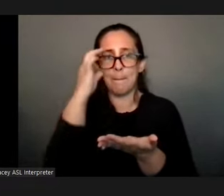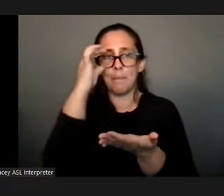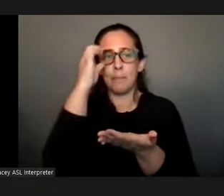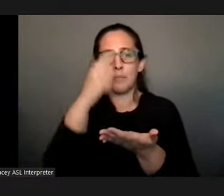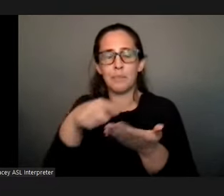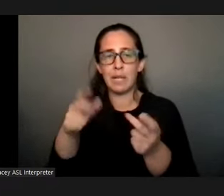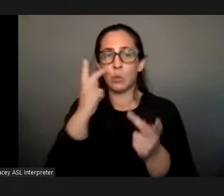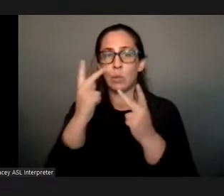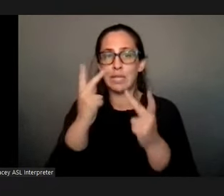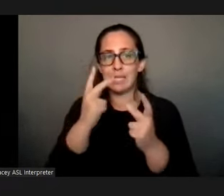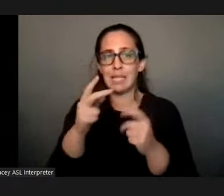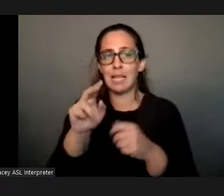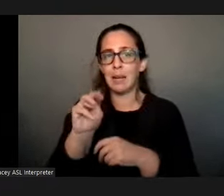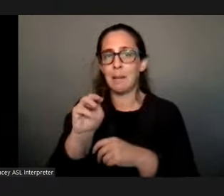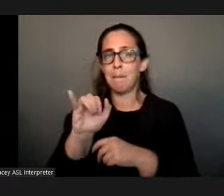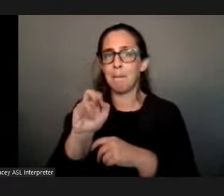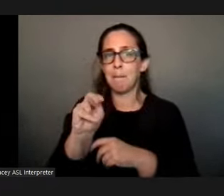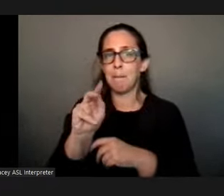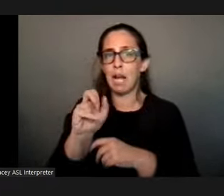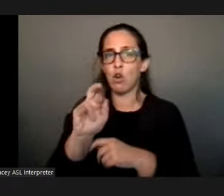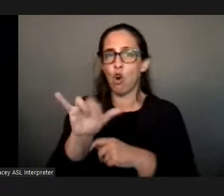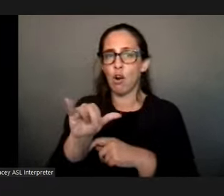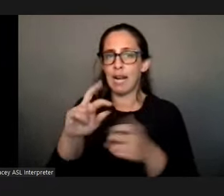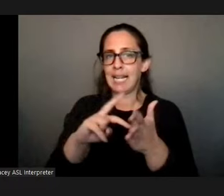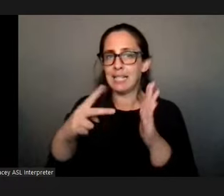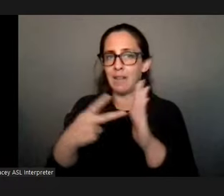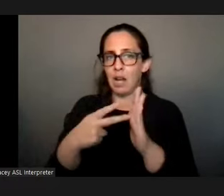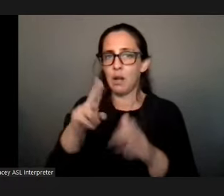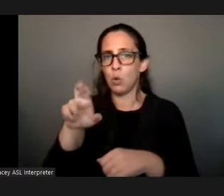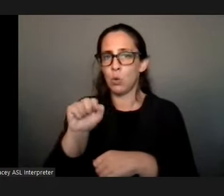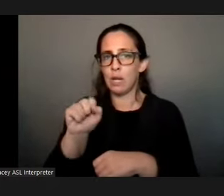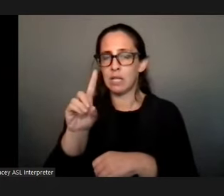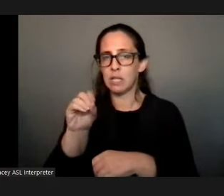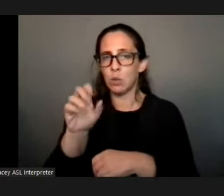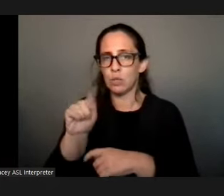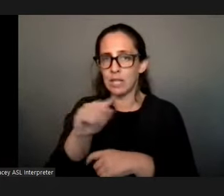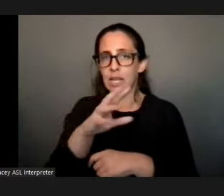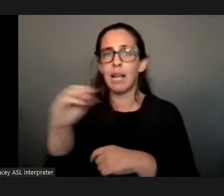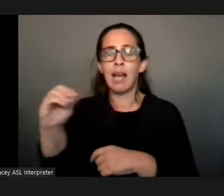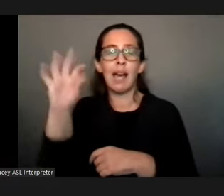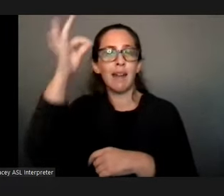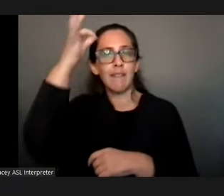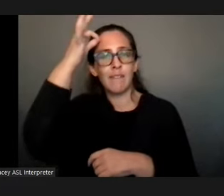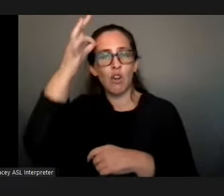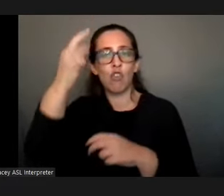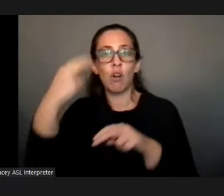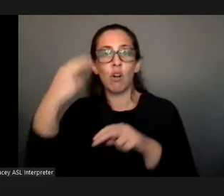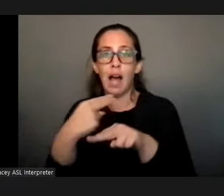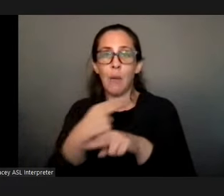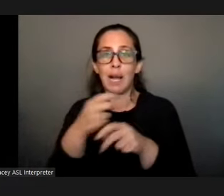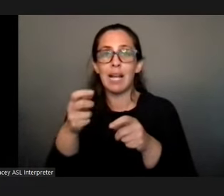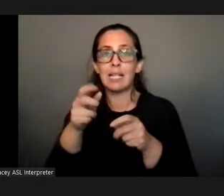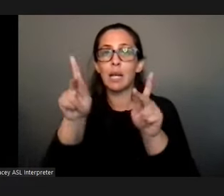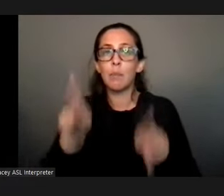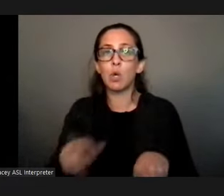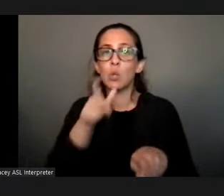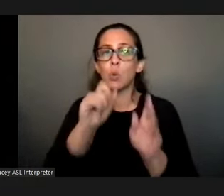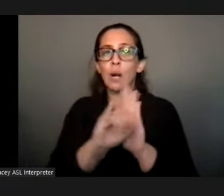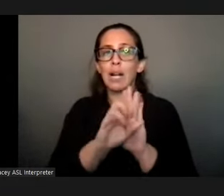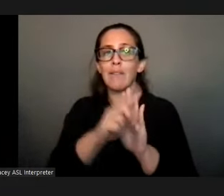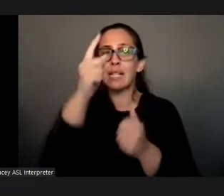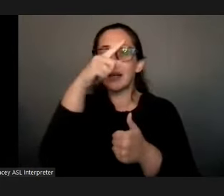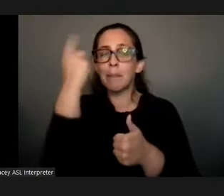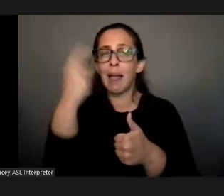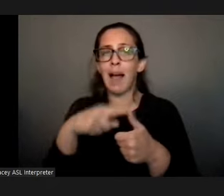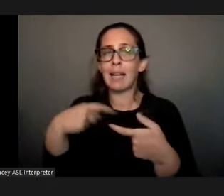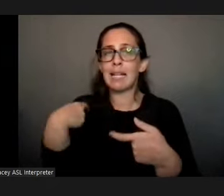here, minority is defined by U.S. Department of Transportation and the Federal Highway Administration as a person who identifies as Black, Hispanic or